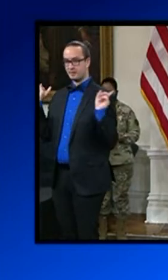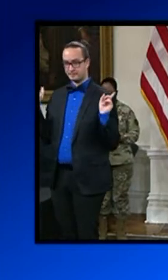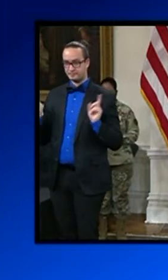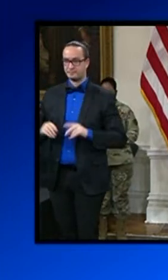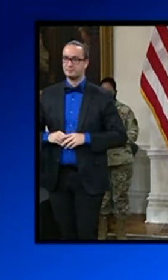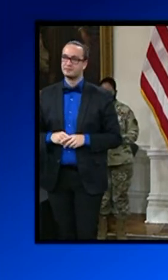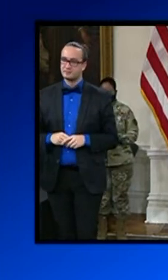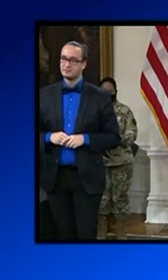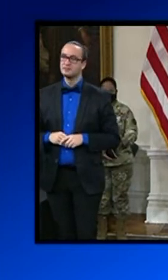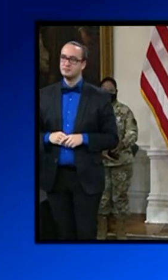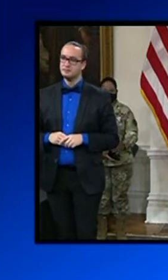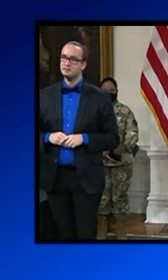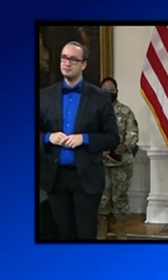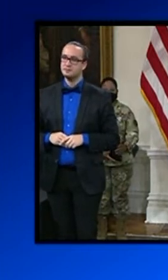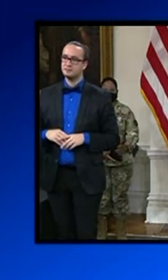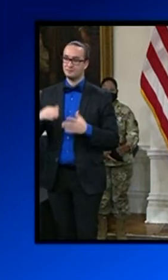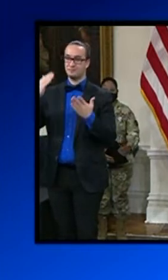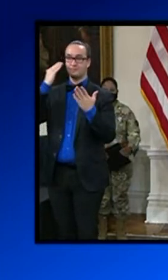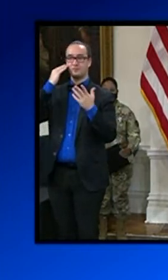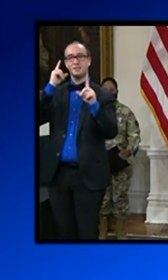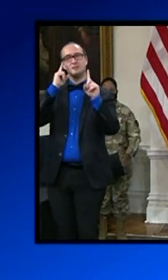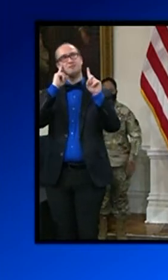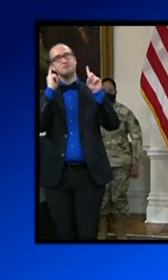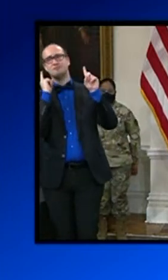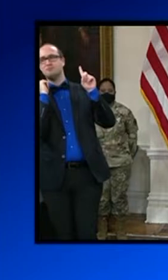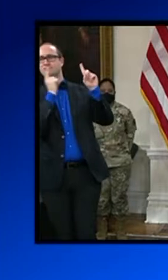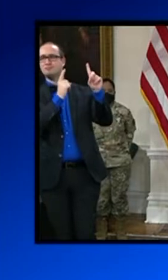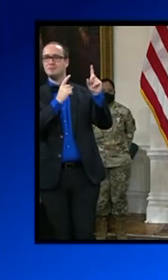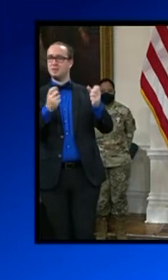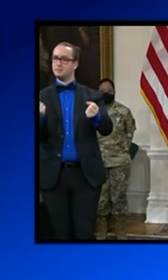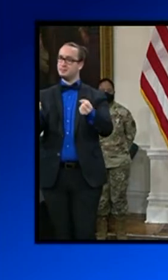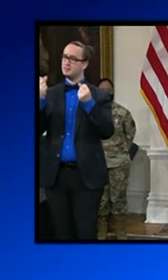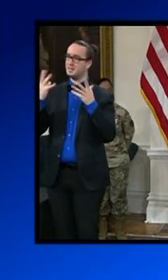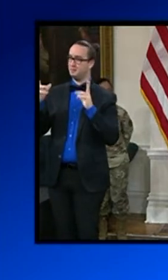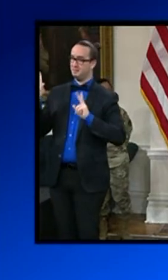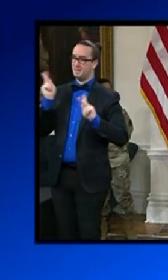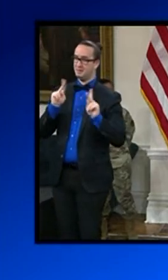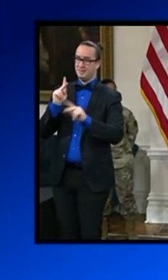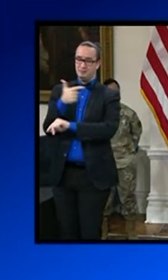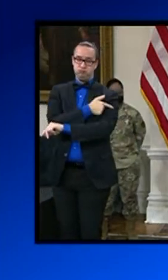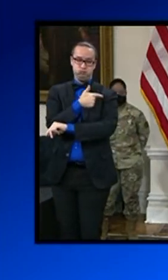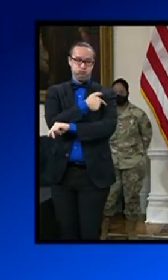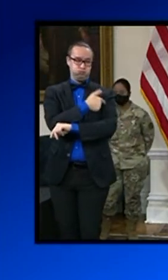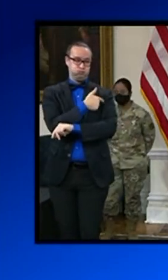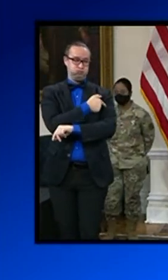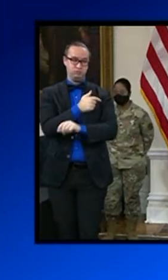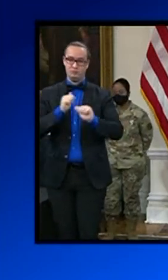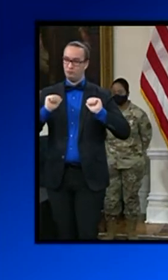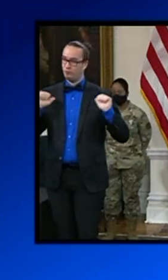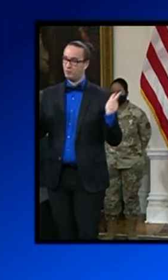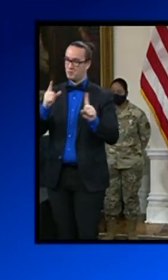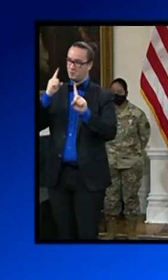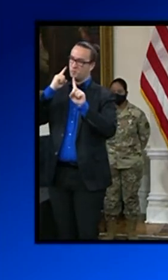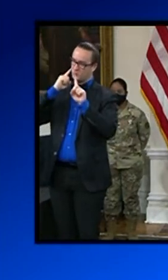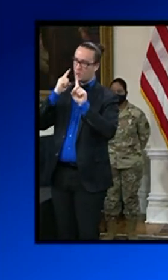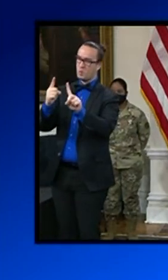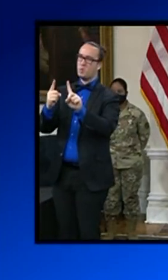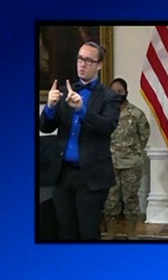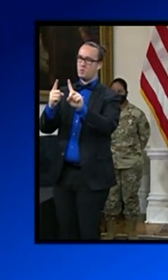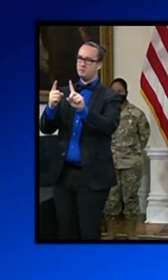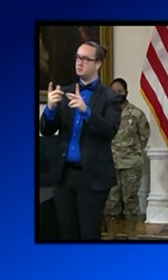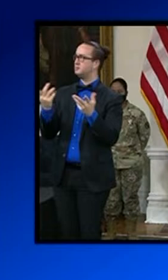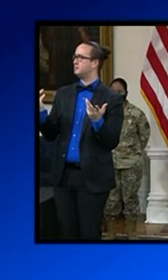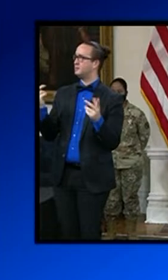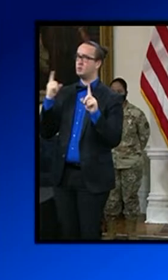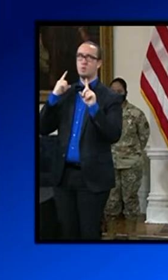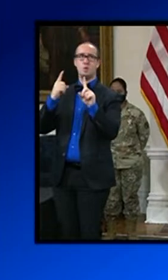get as many people vaccinated as possible so that we can end the coronavirus pandemic. When it comes to making